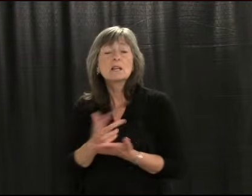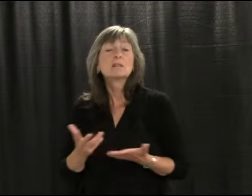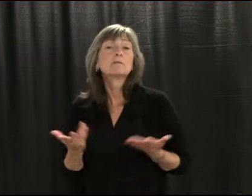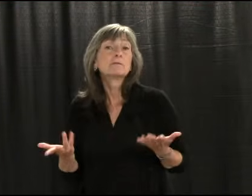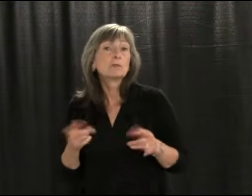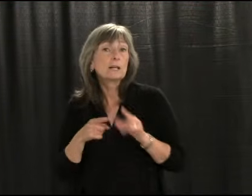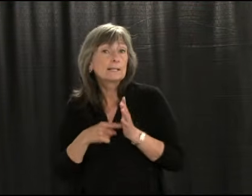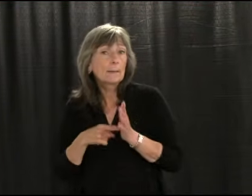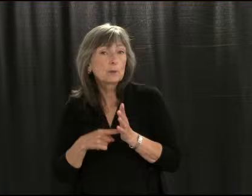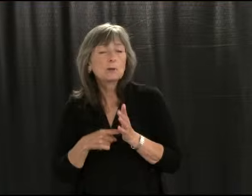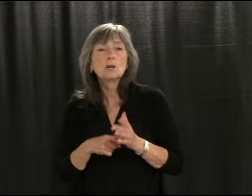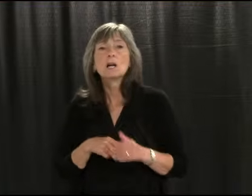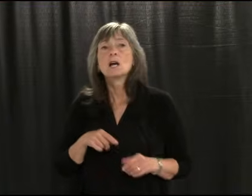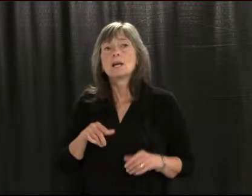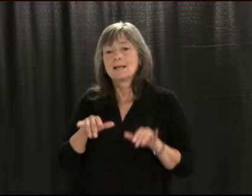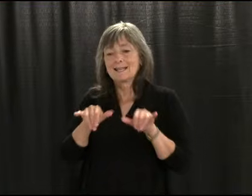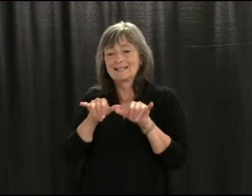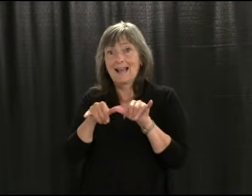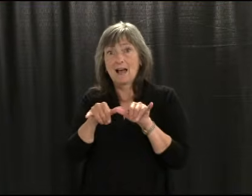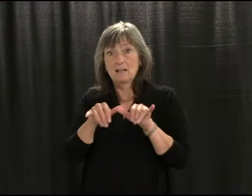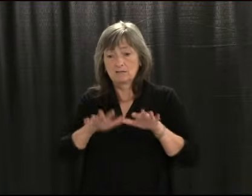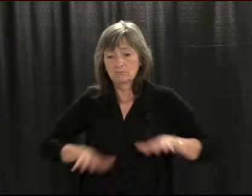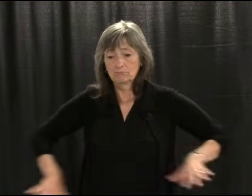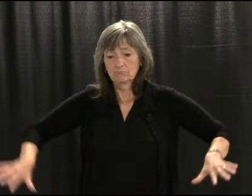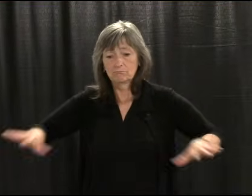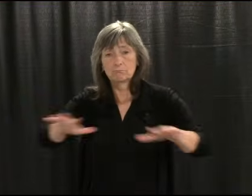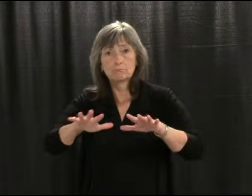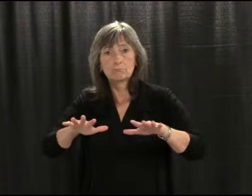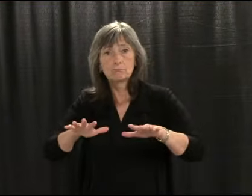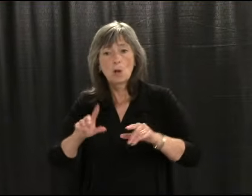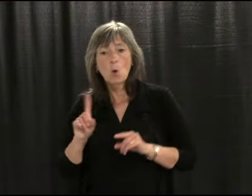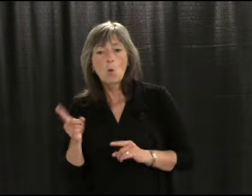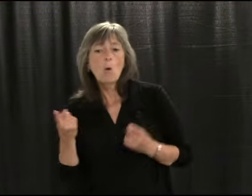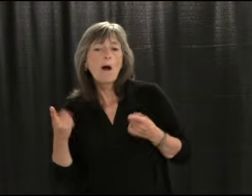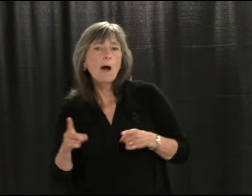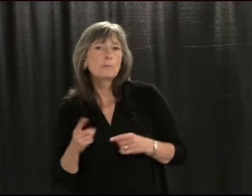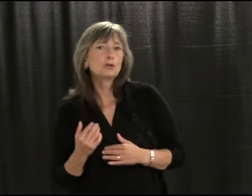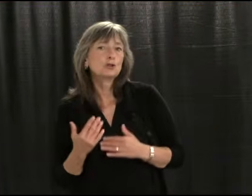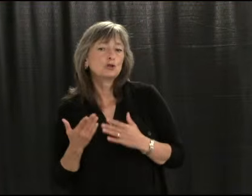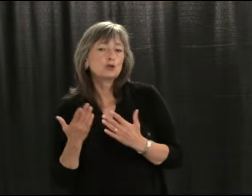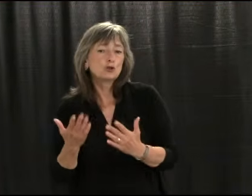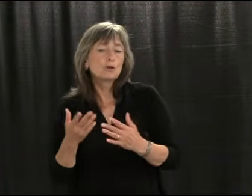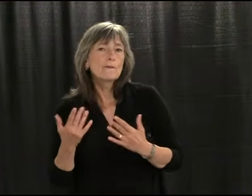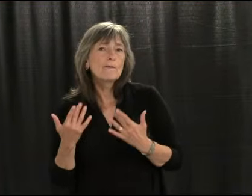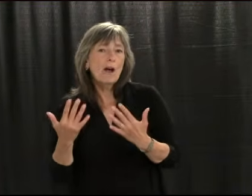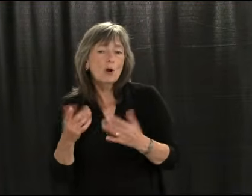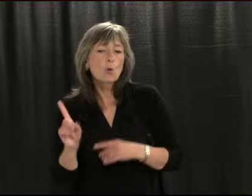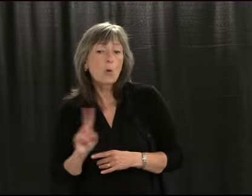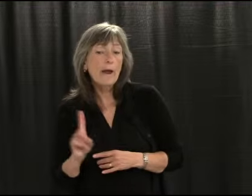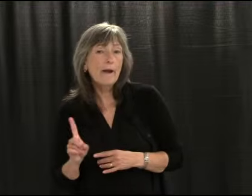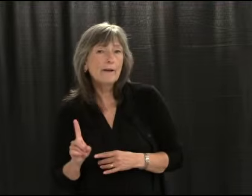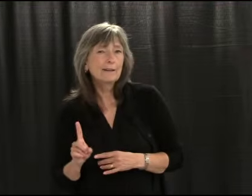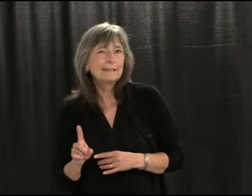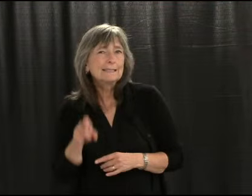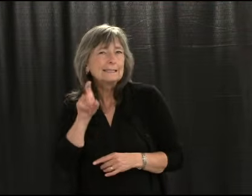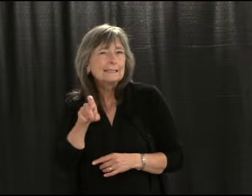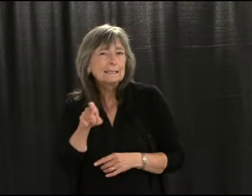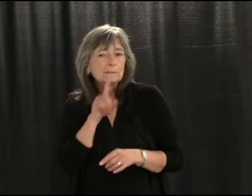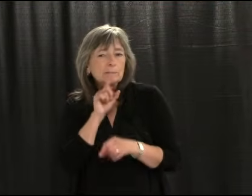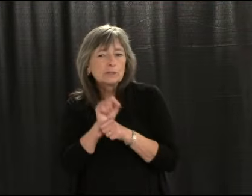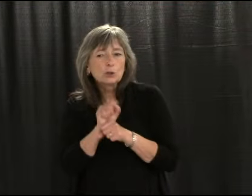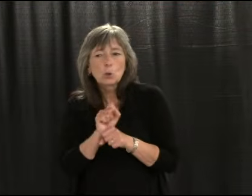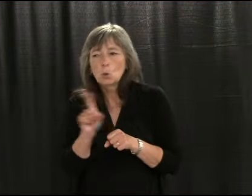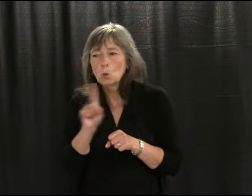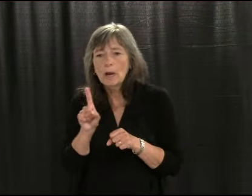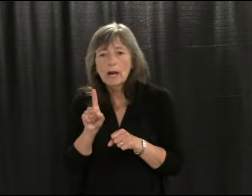airspace that they're flying over and a pattern of fire behavior throughout the day. They need to ensure suppression is available